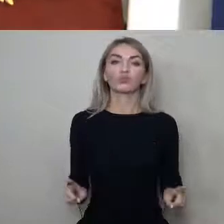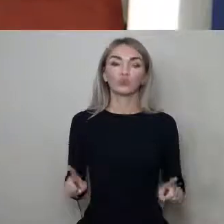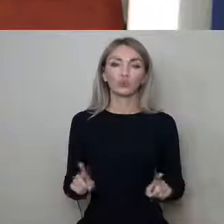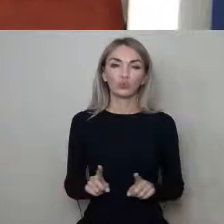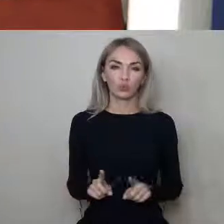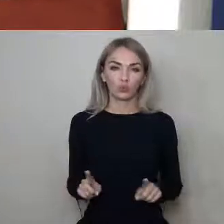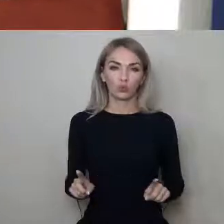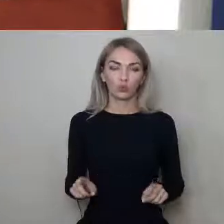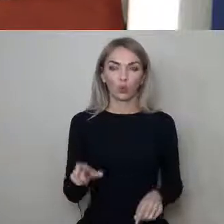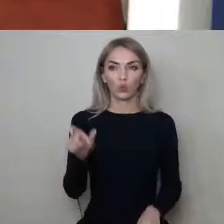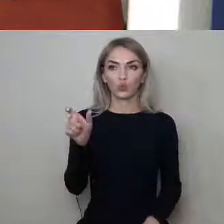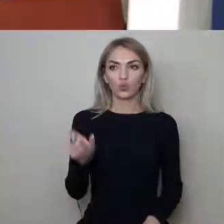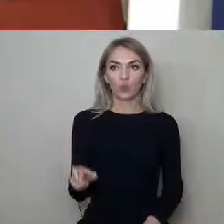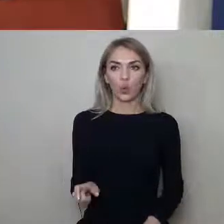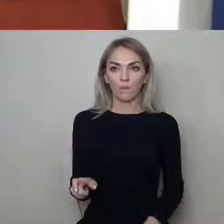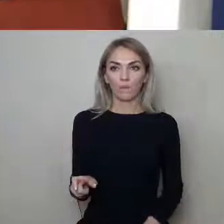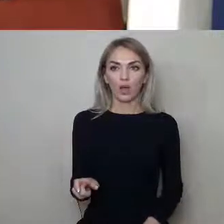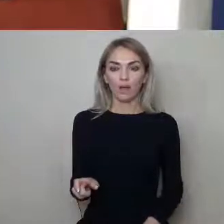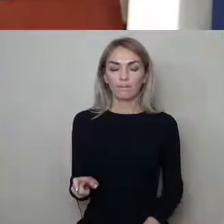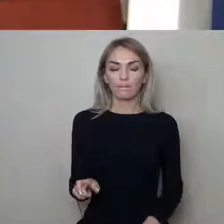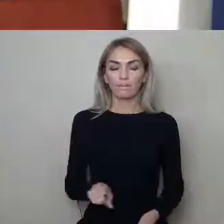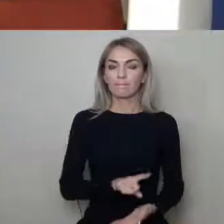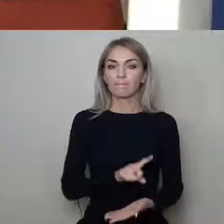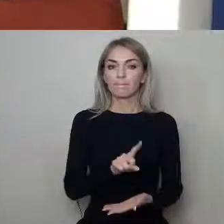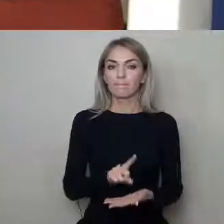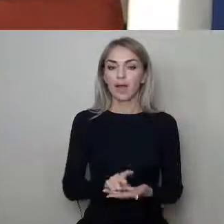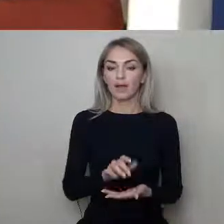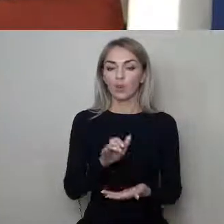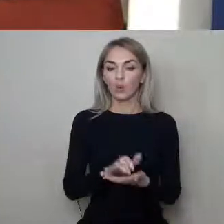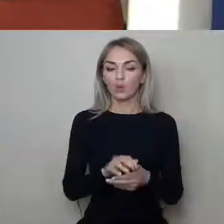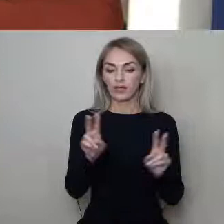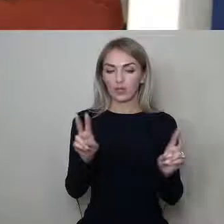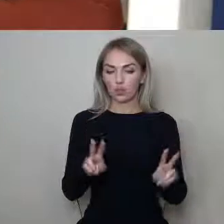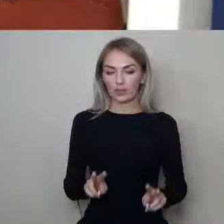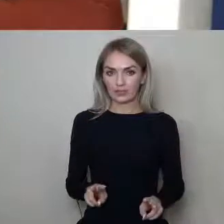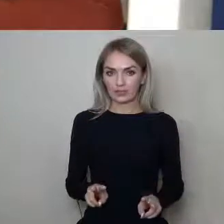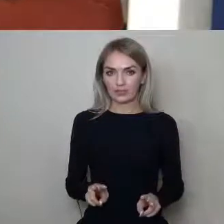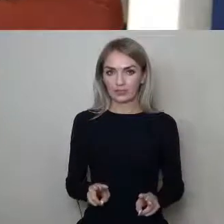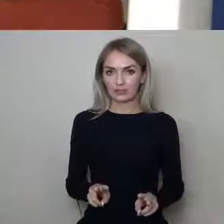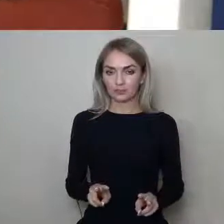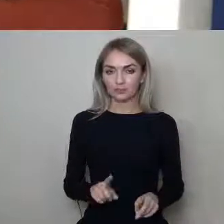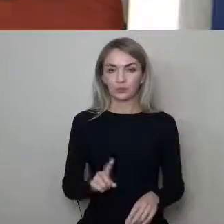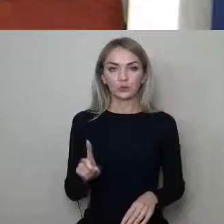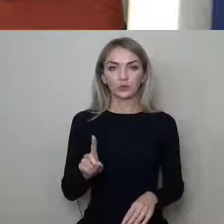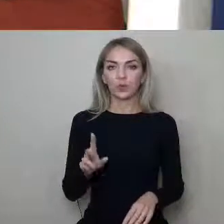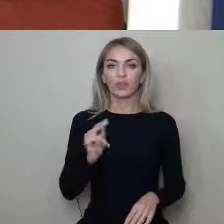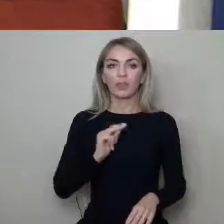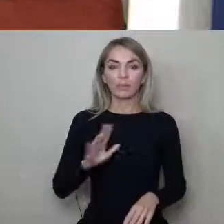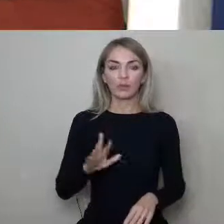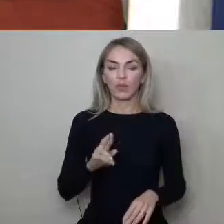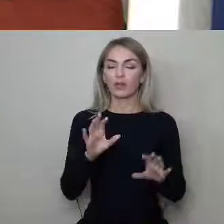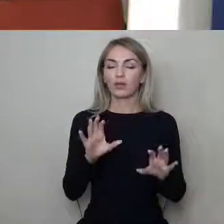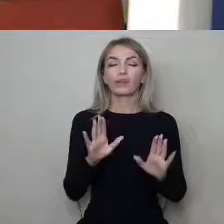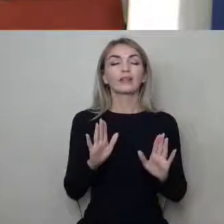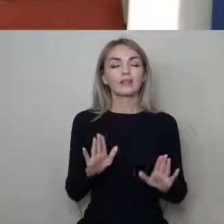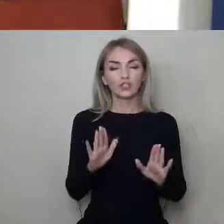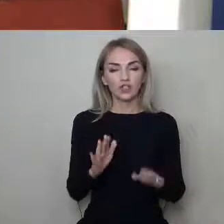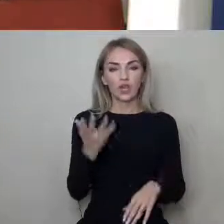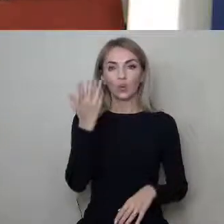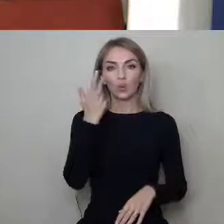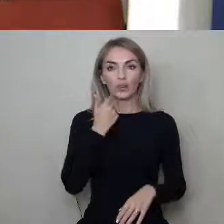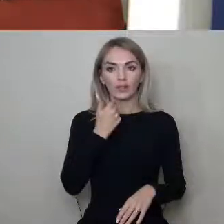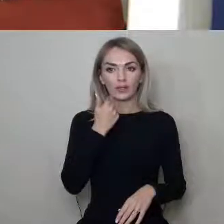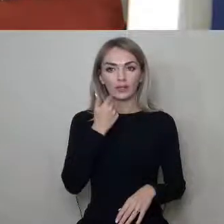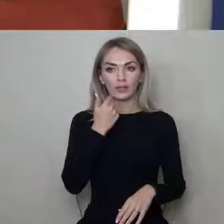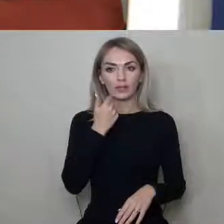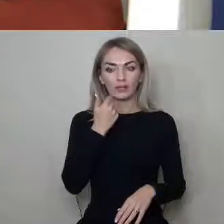that the person should should be presented to the